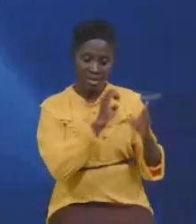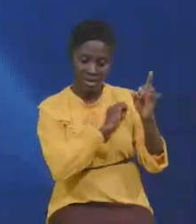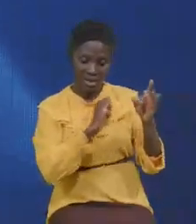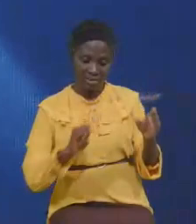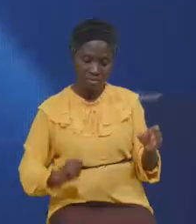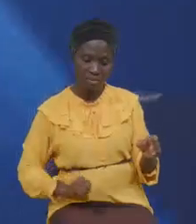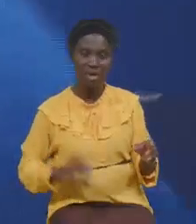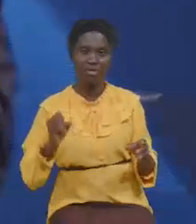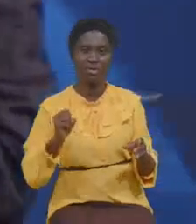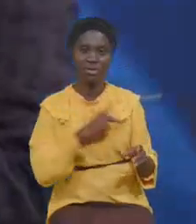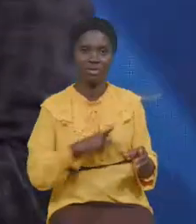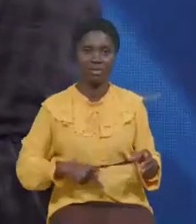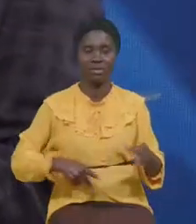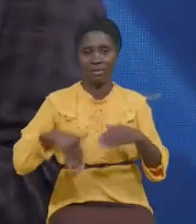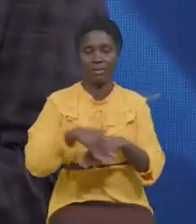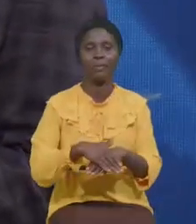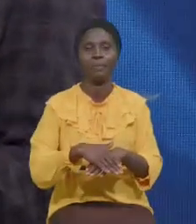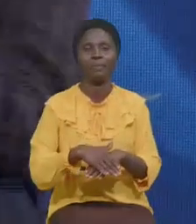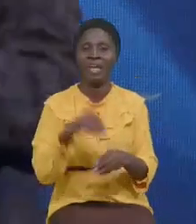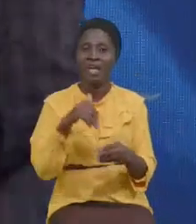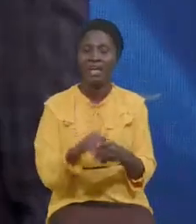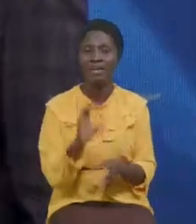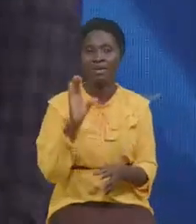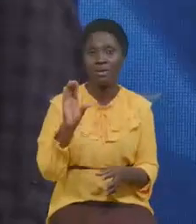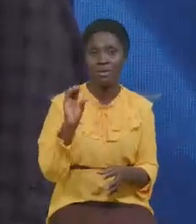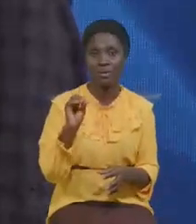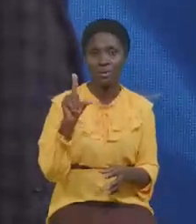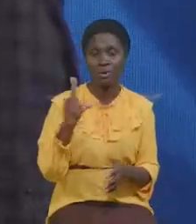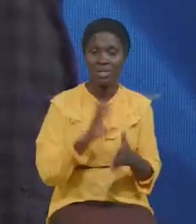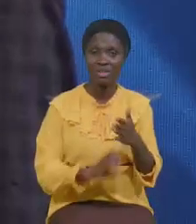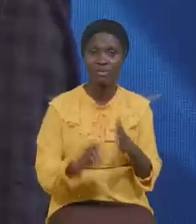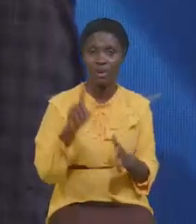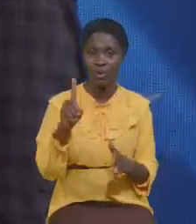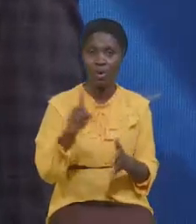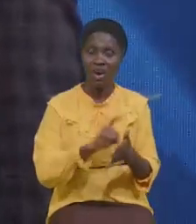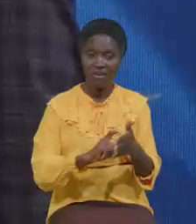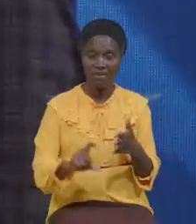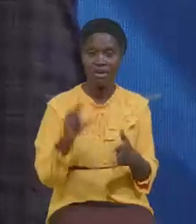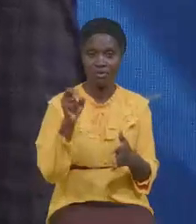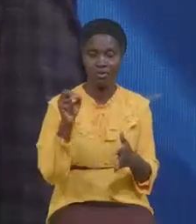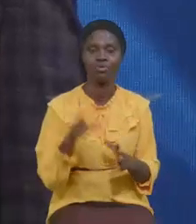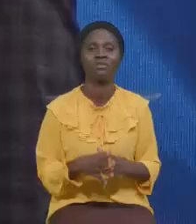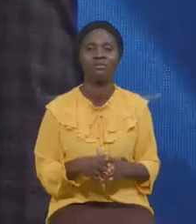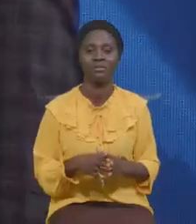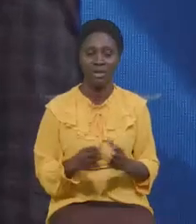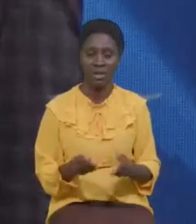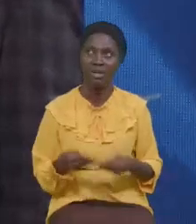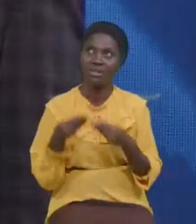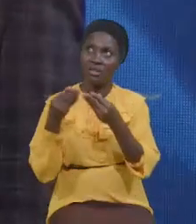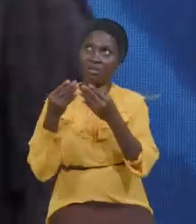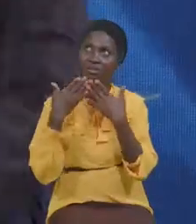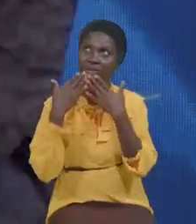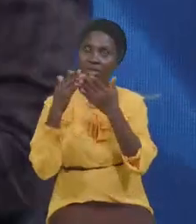Look at Colossians chapter 1, reading from verse 12, giving thanks unto the